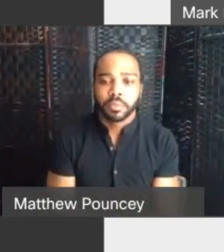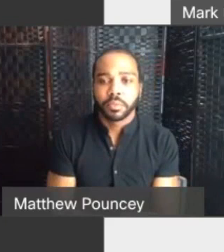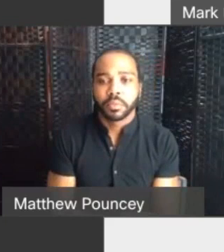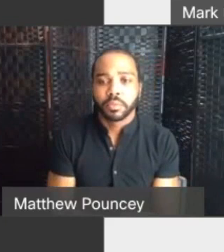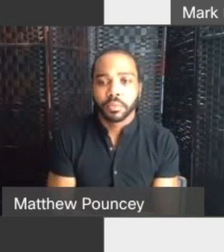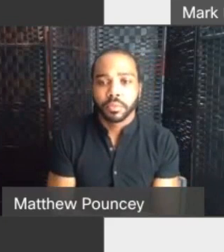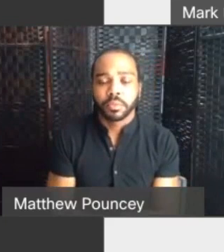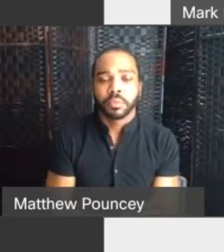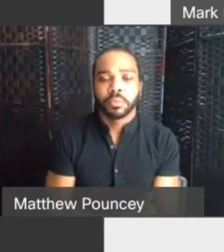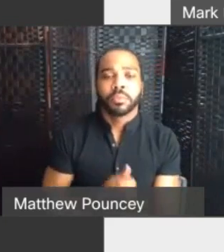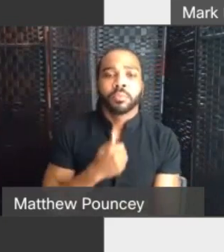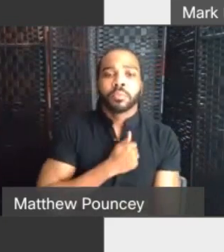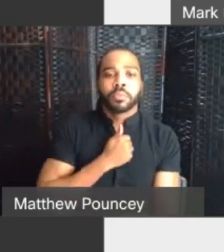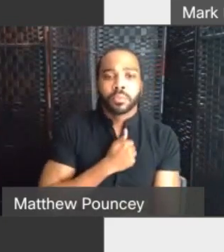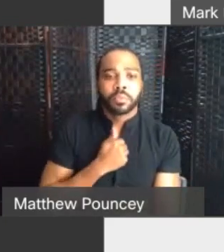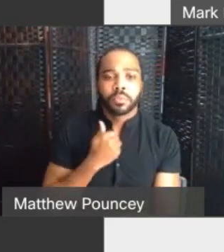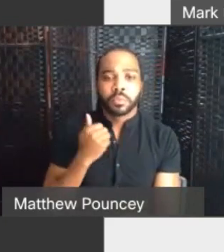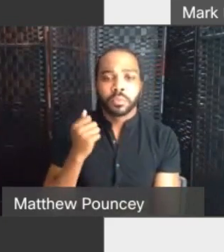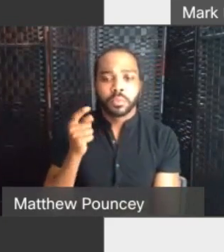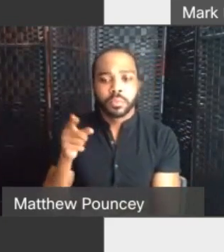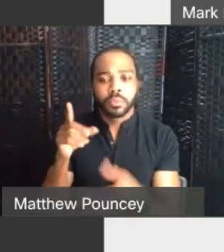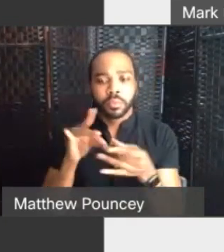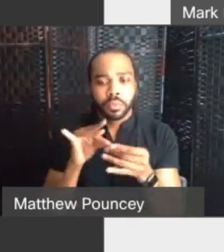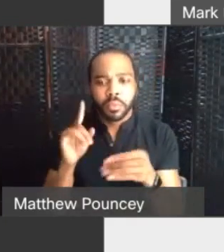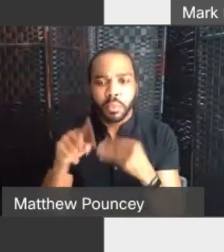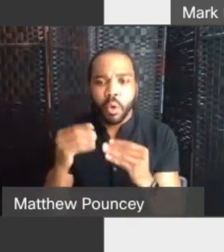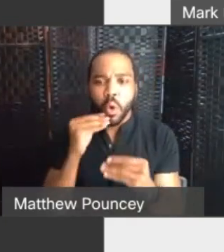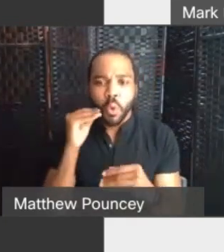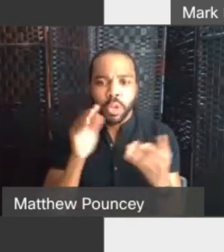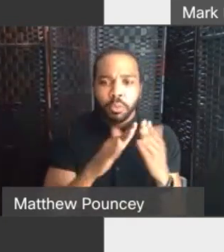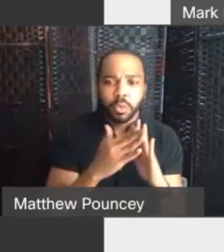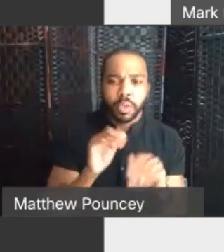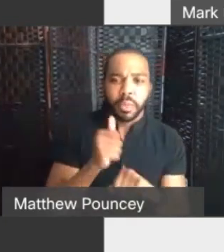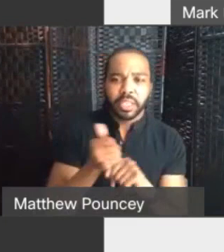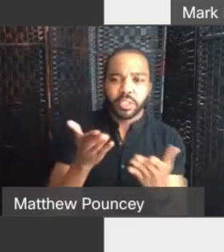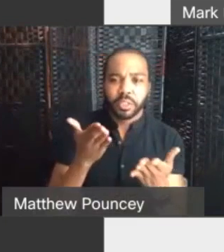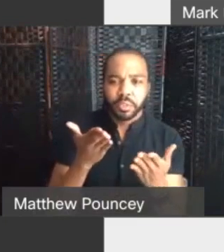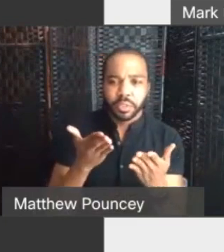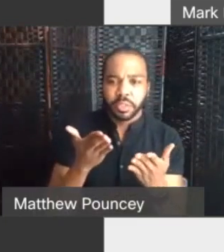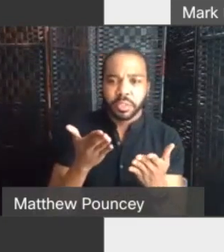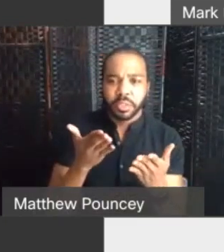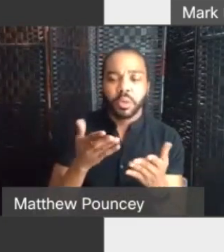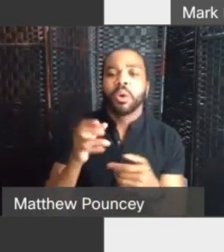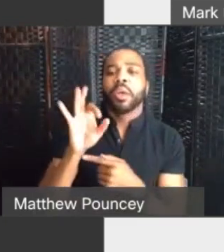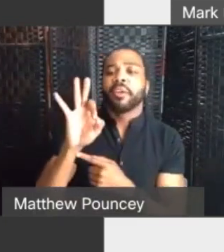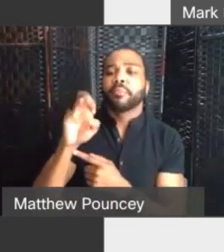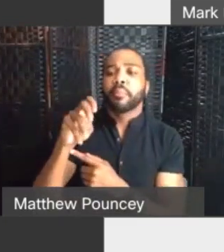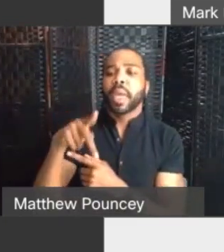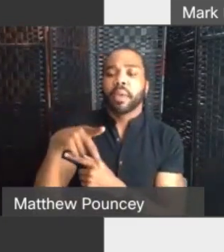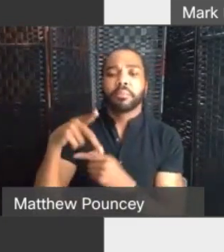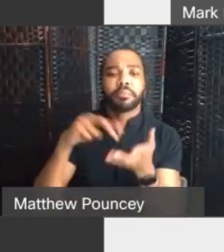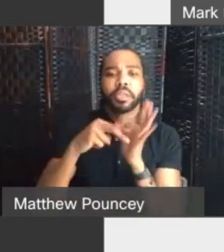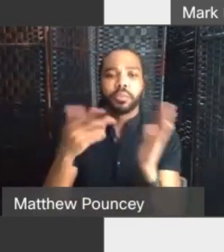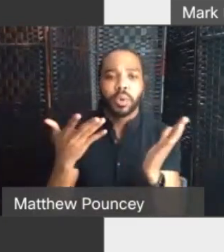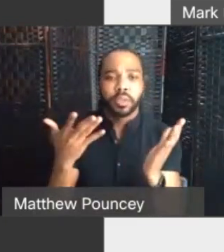Sorry, someone said they know that you're talking about home and community-based services funding, but what does Fmap stand for? See,